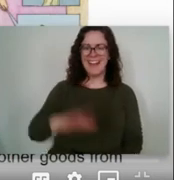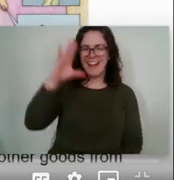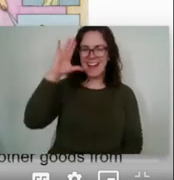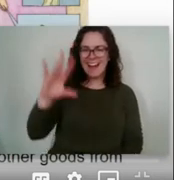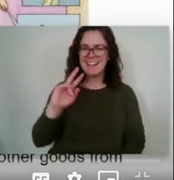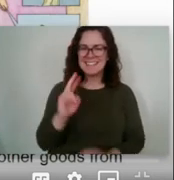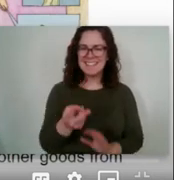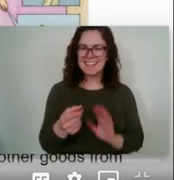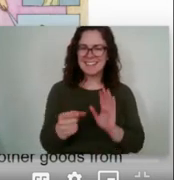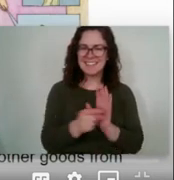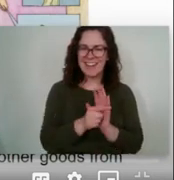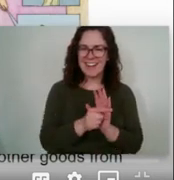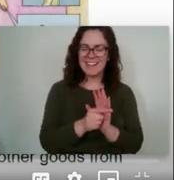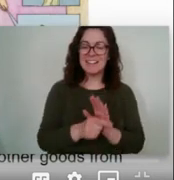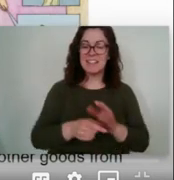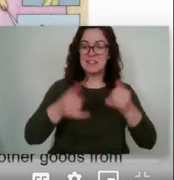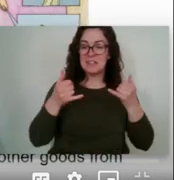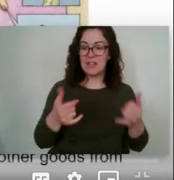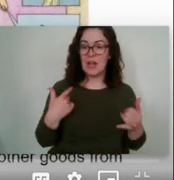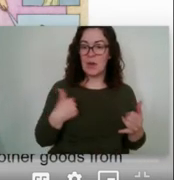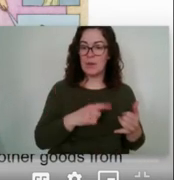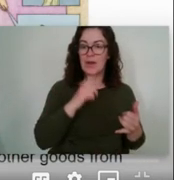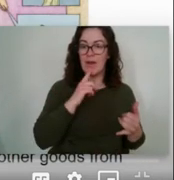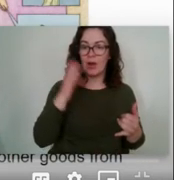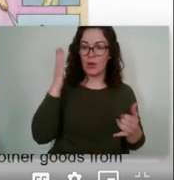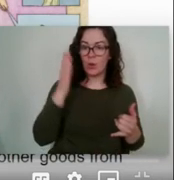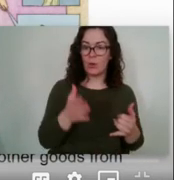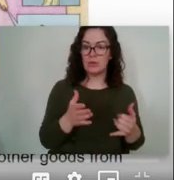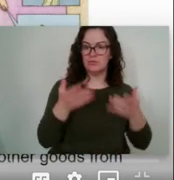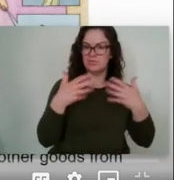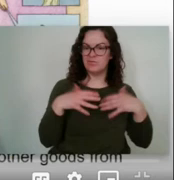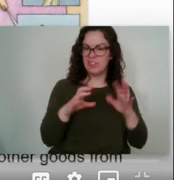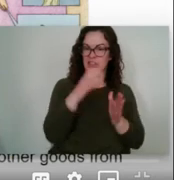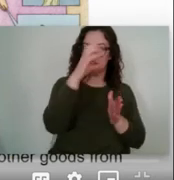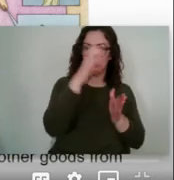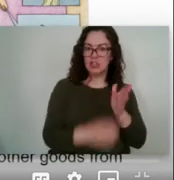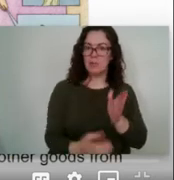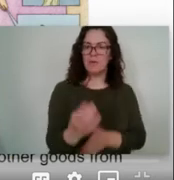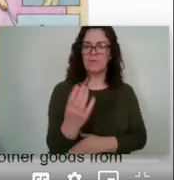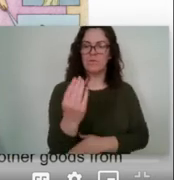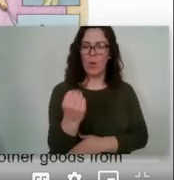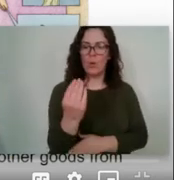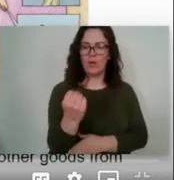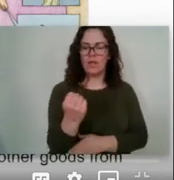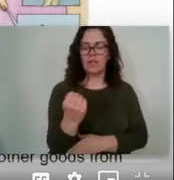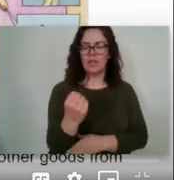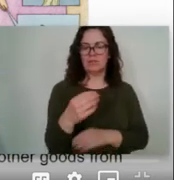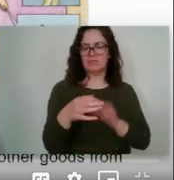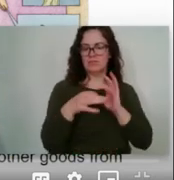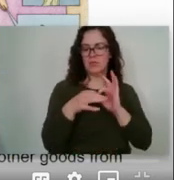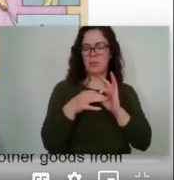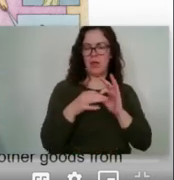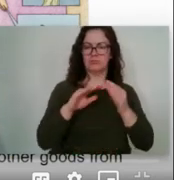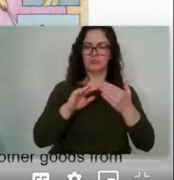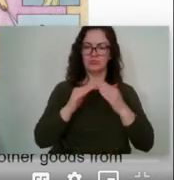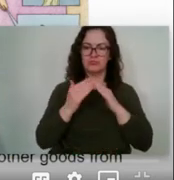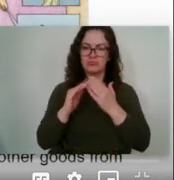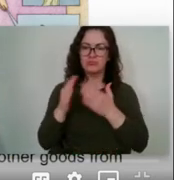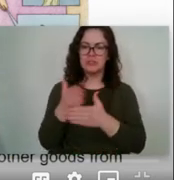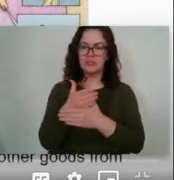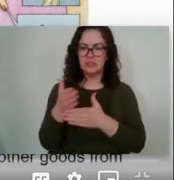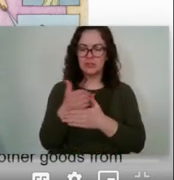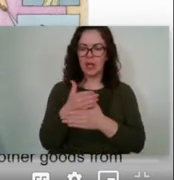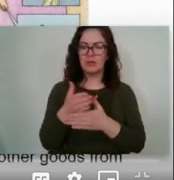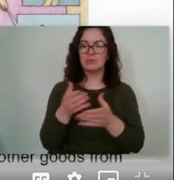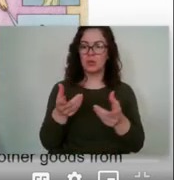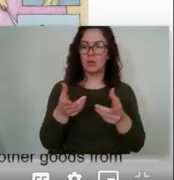Hi, second grade. So today we are finishing up our chapter 14 on what communities share. So let's do a quick review